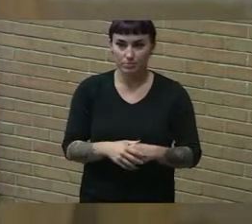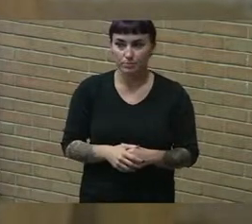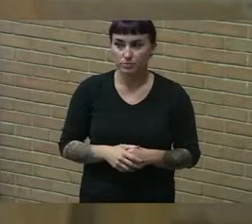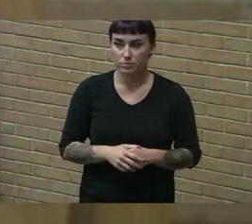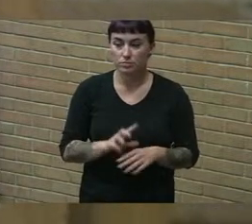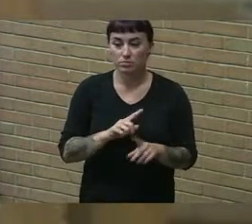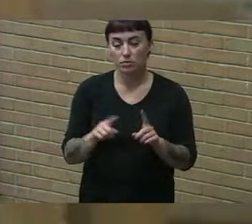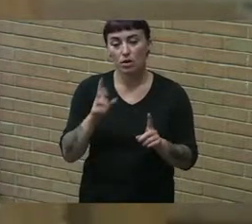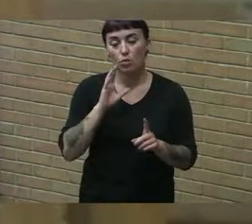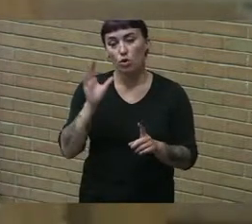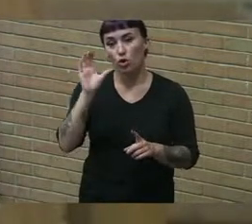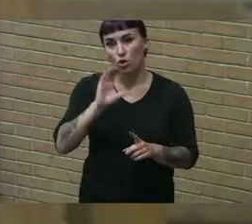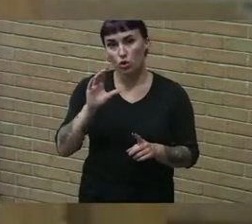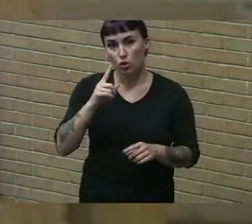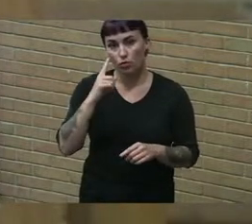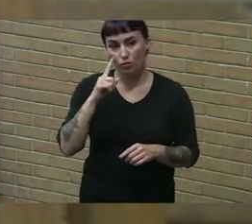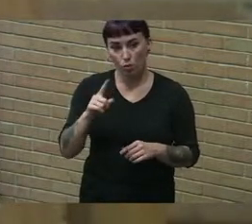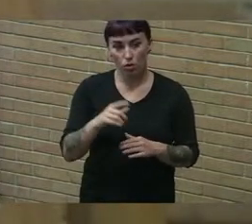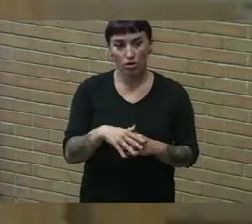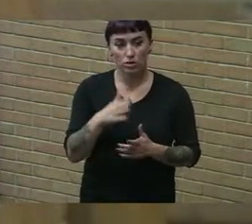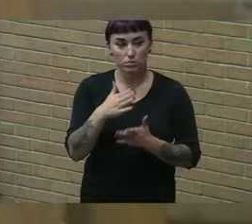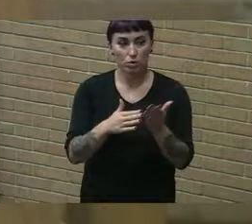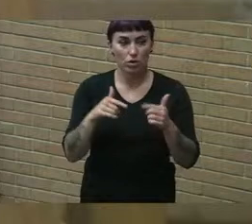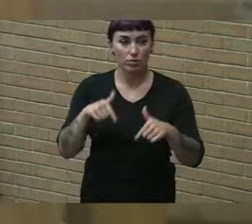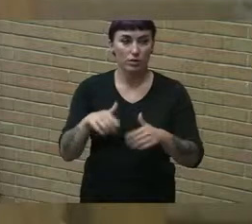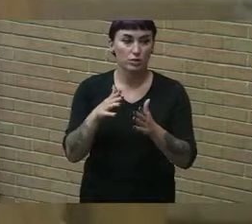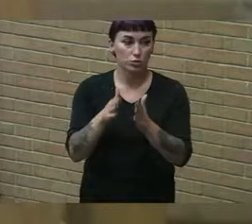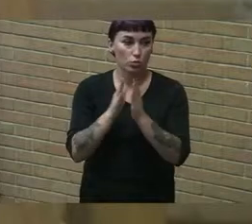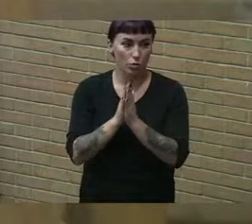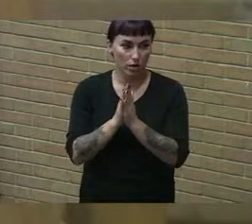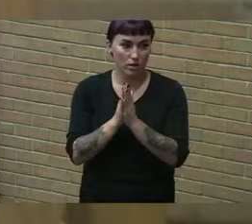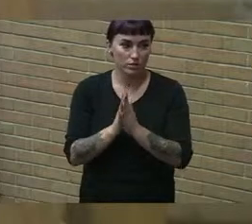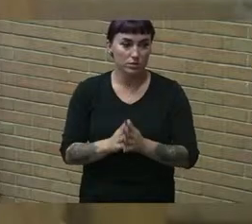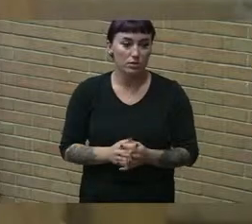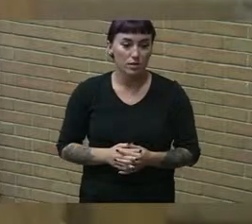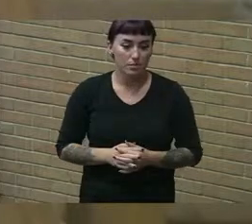we are looking for, as a part of this request,